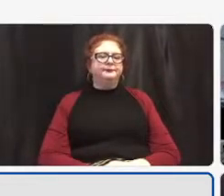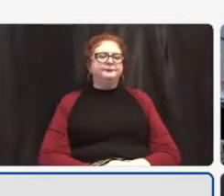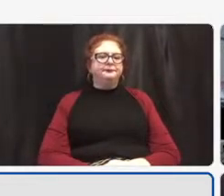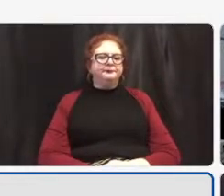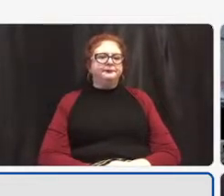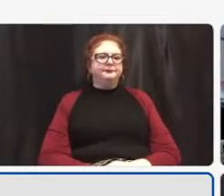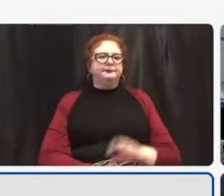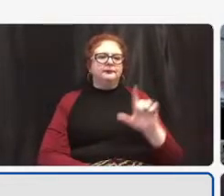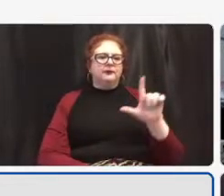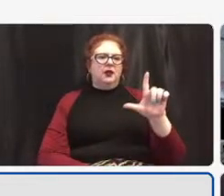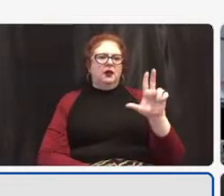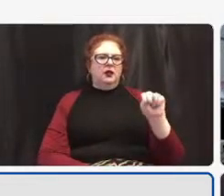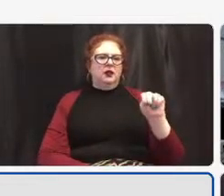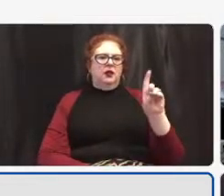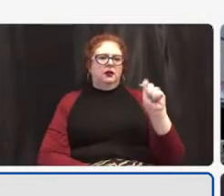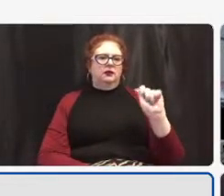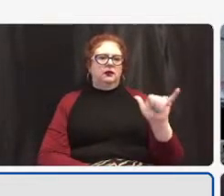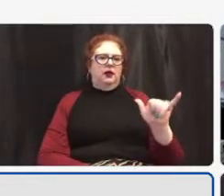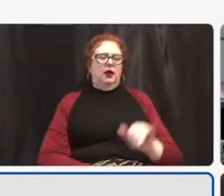Lundy?